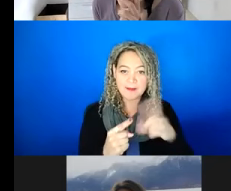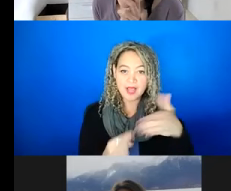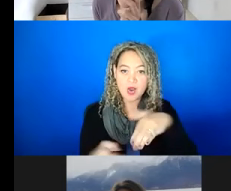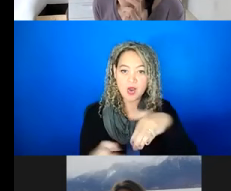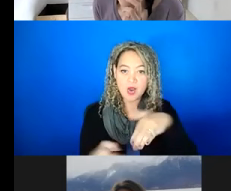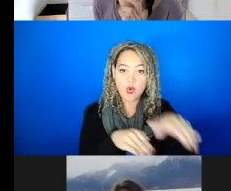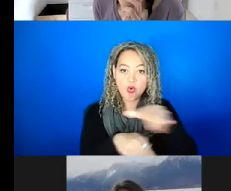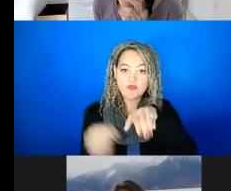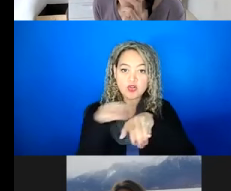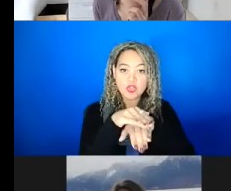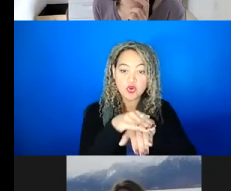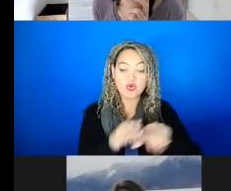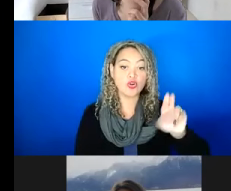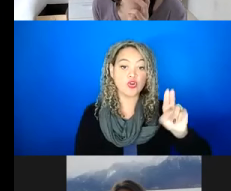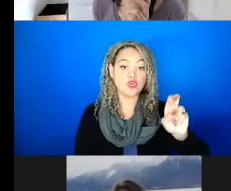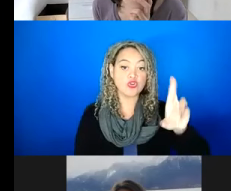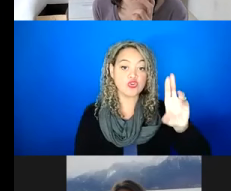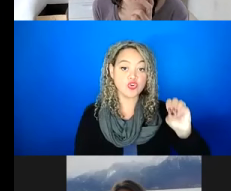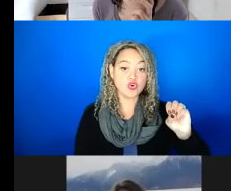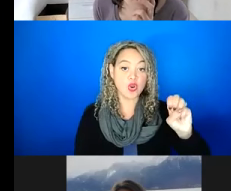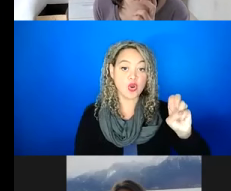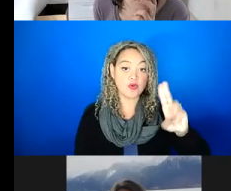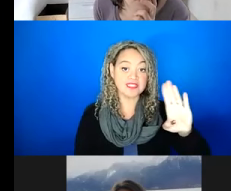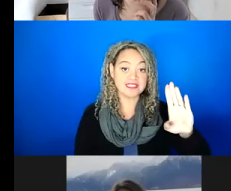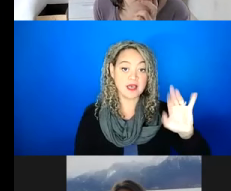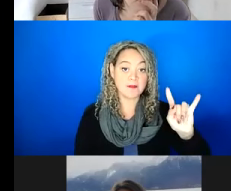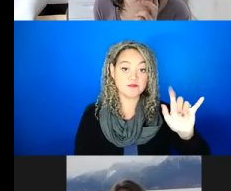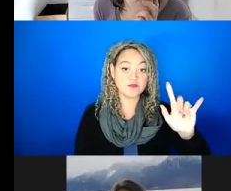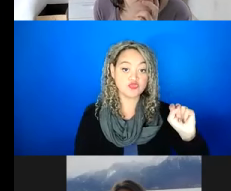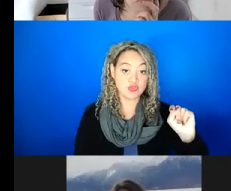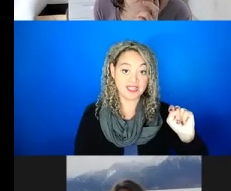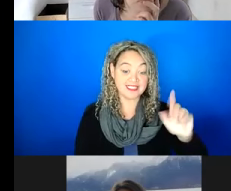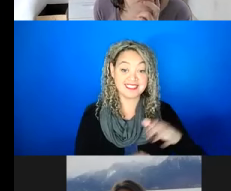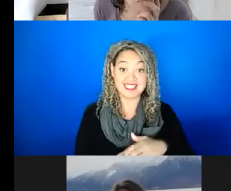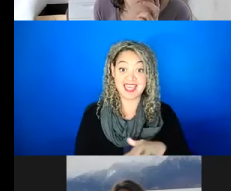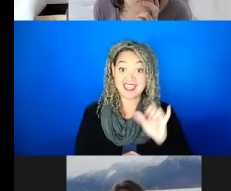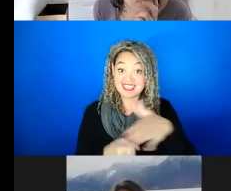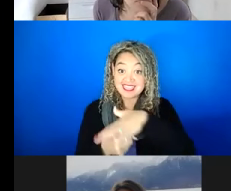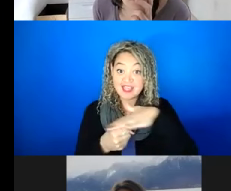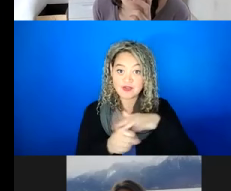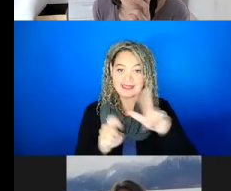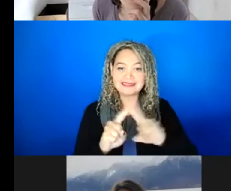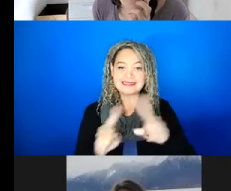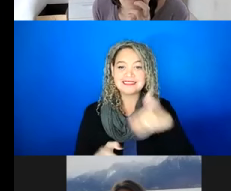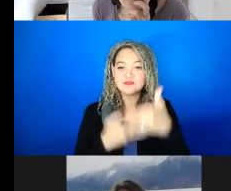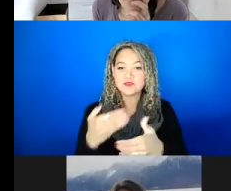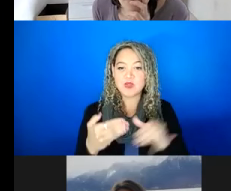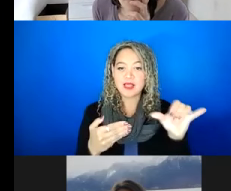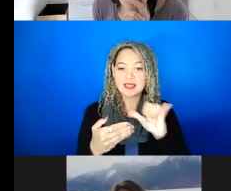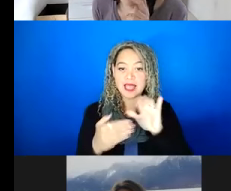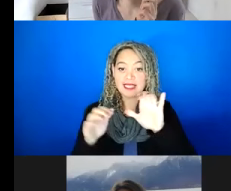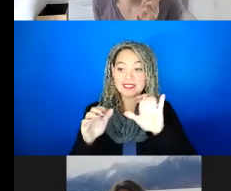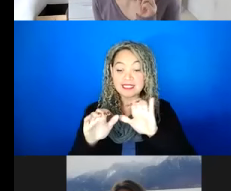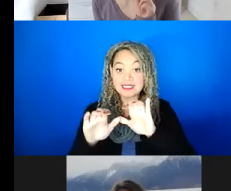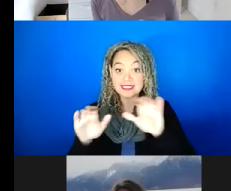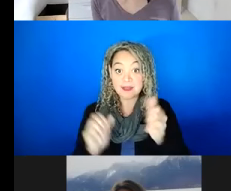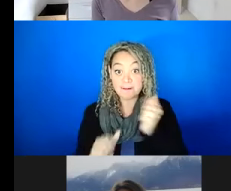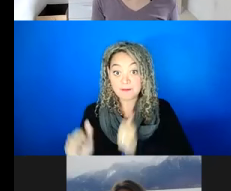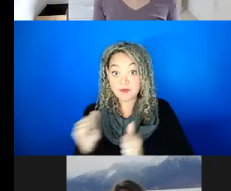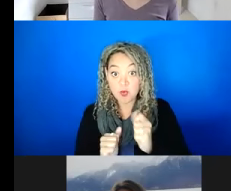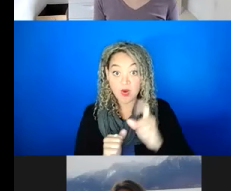substrates. Secondly, within that region of cortex, different processes such as performed and imagined motor